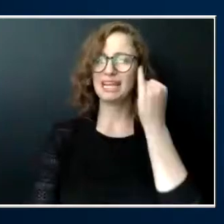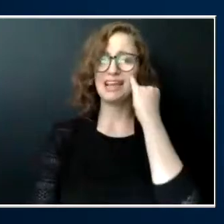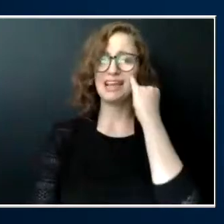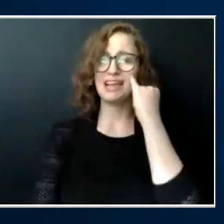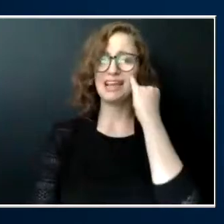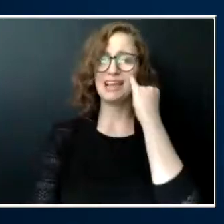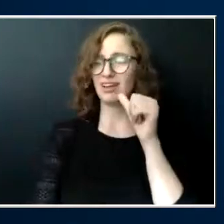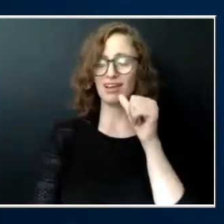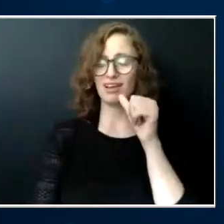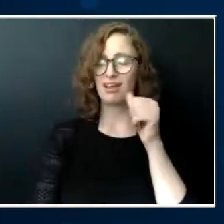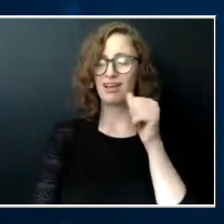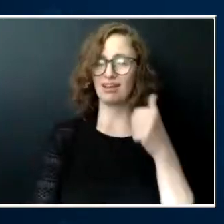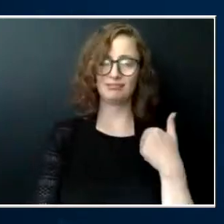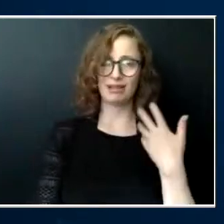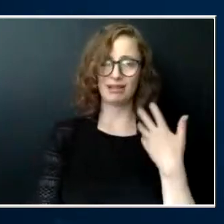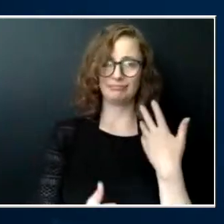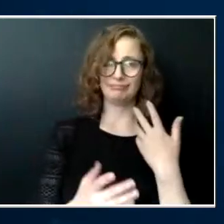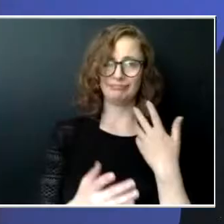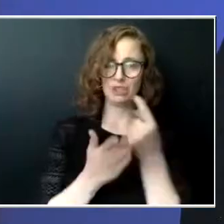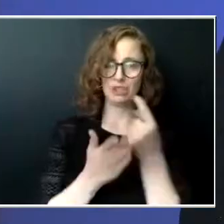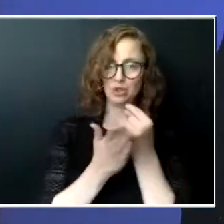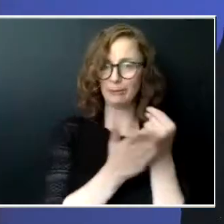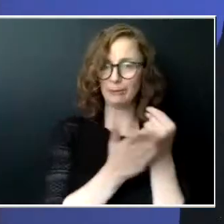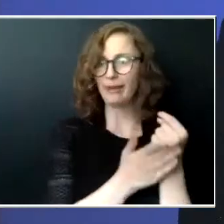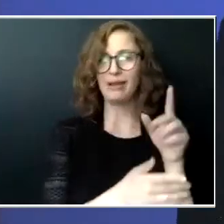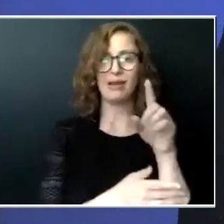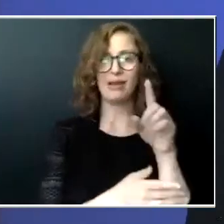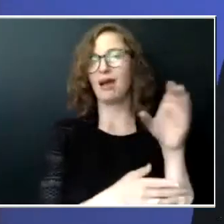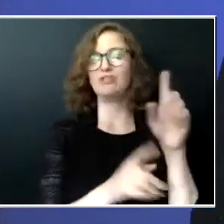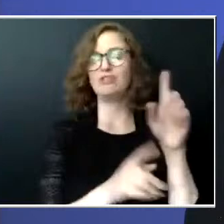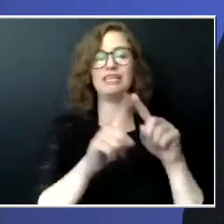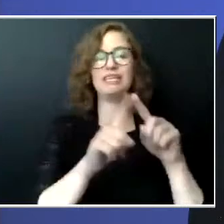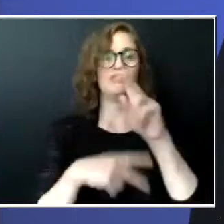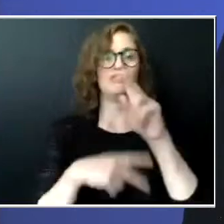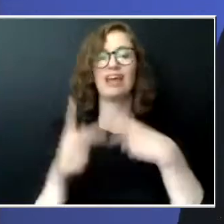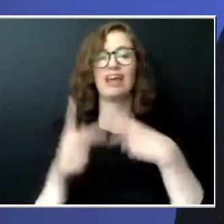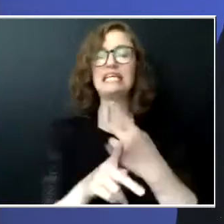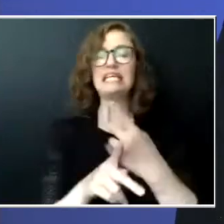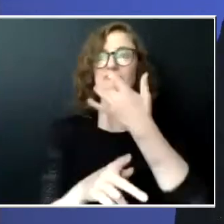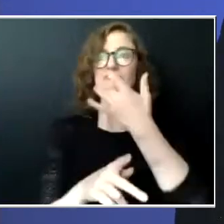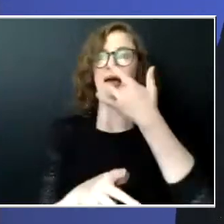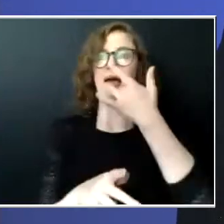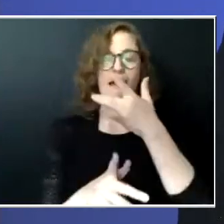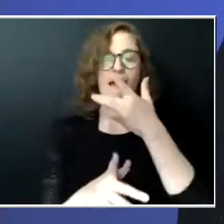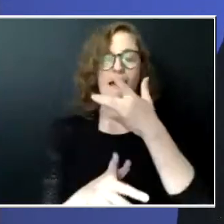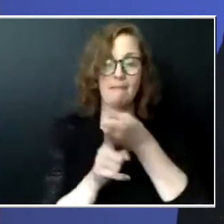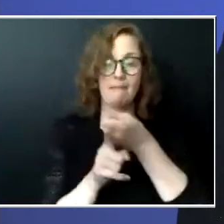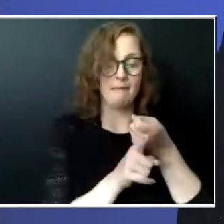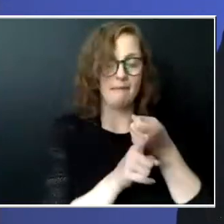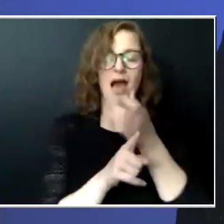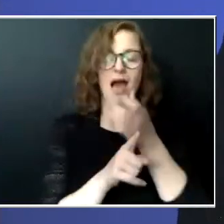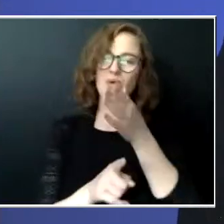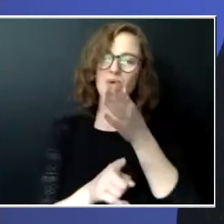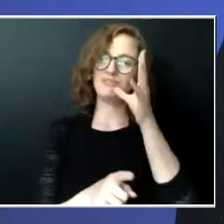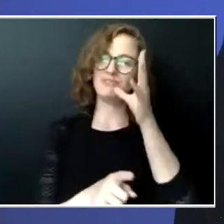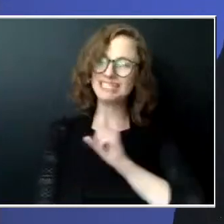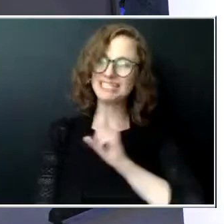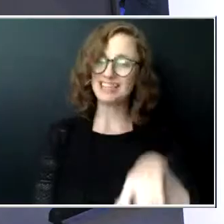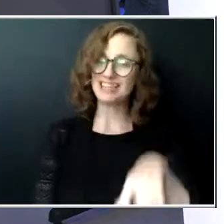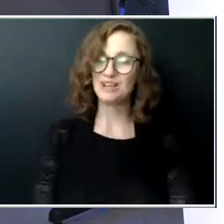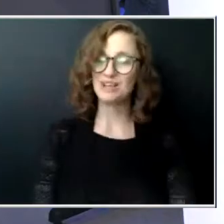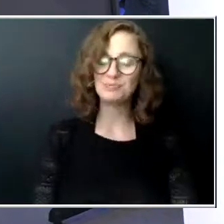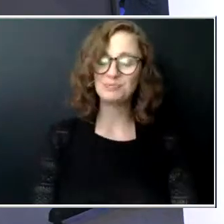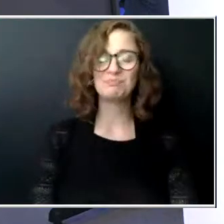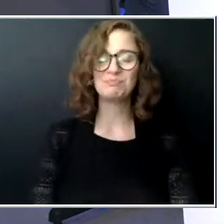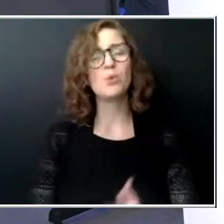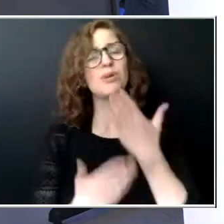were it not for about 100 different kinds of lucky factors, I guess. And here you are. Well, thank you so much for sharing your story. Thank What do you. if